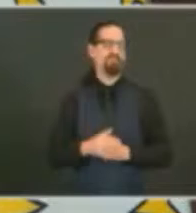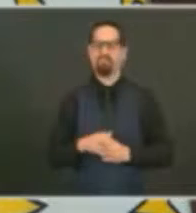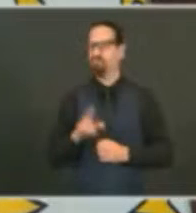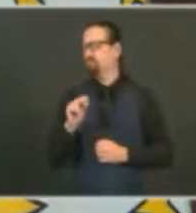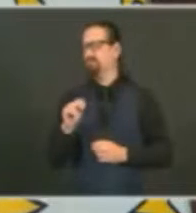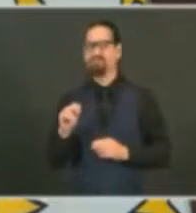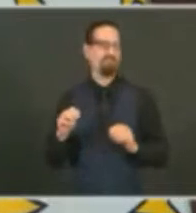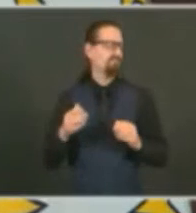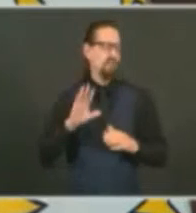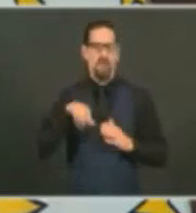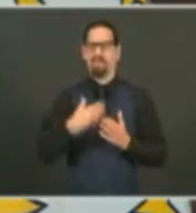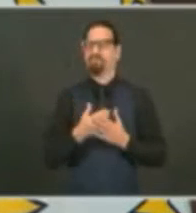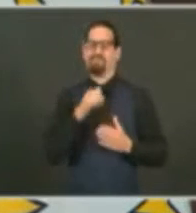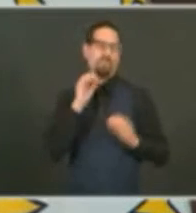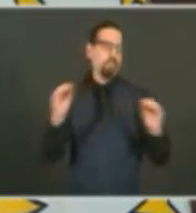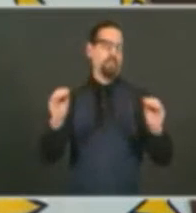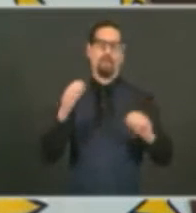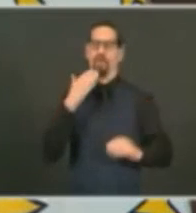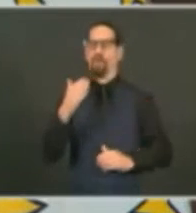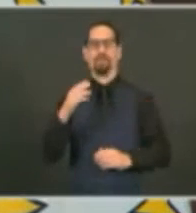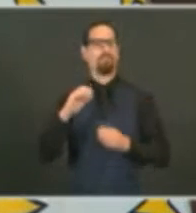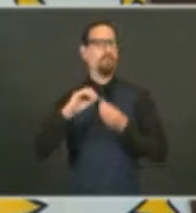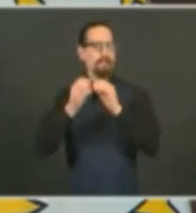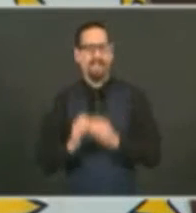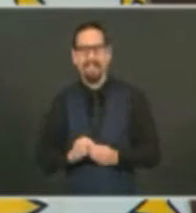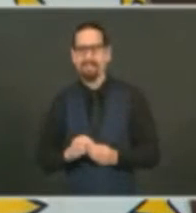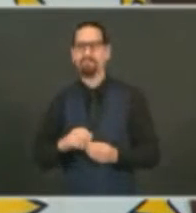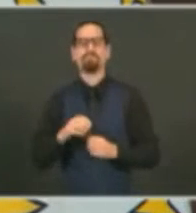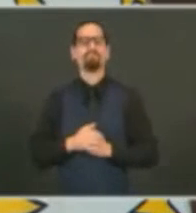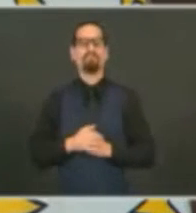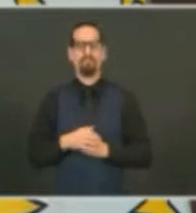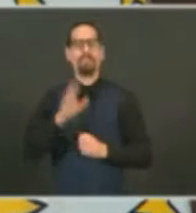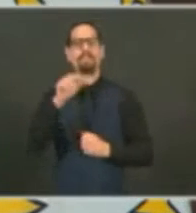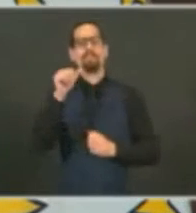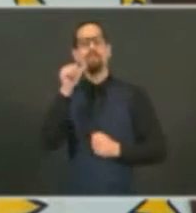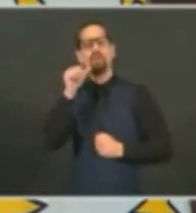The dashboard is before you. Yesterday, we had